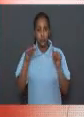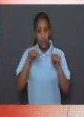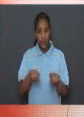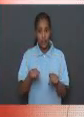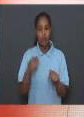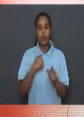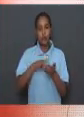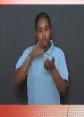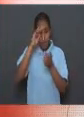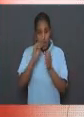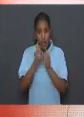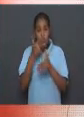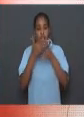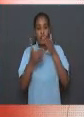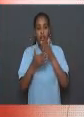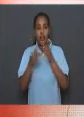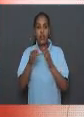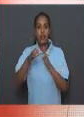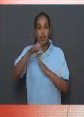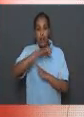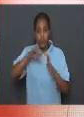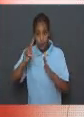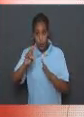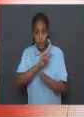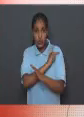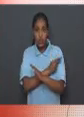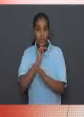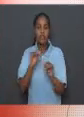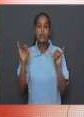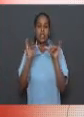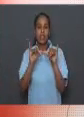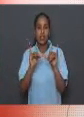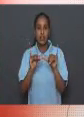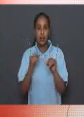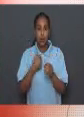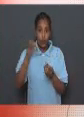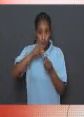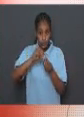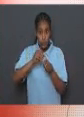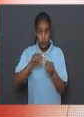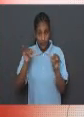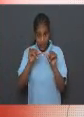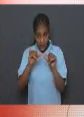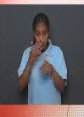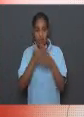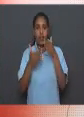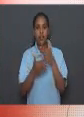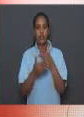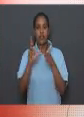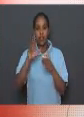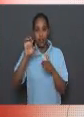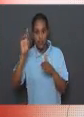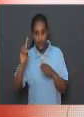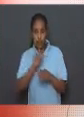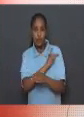Today, we learned how standard electrode potential is measured. We also measured the standard